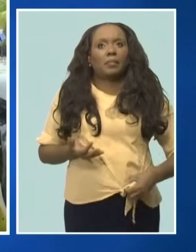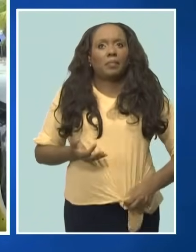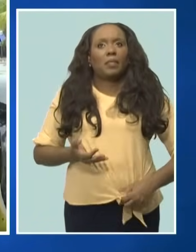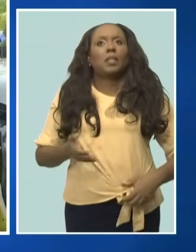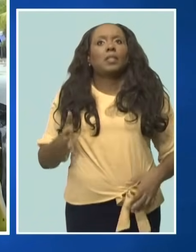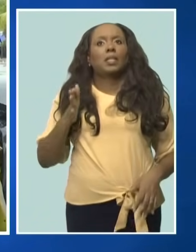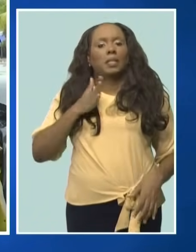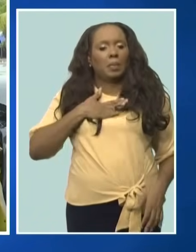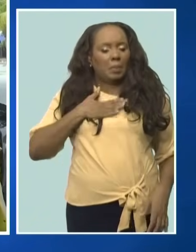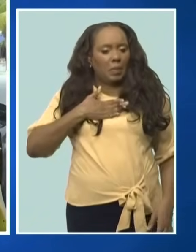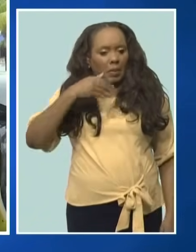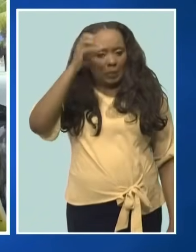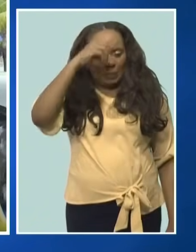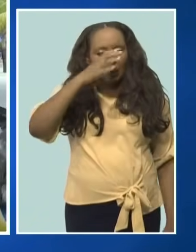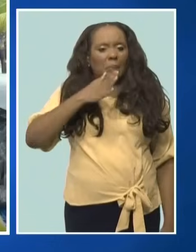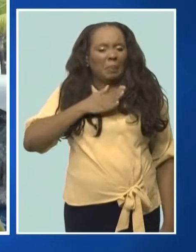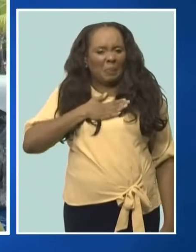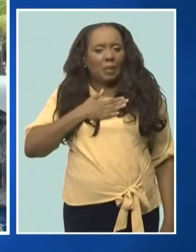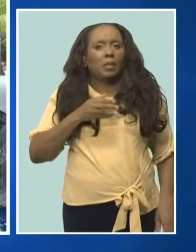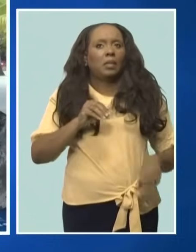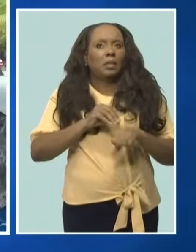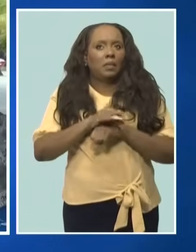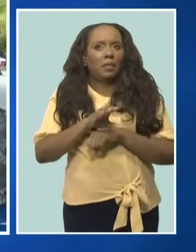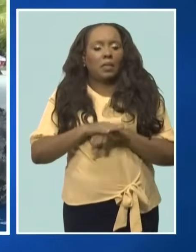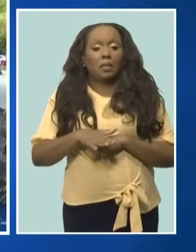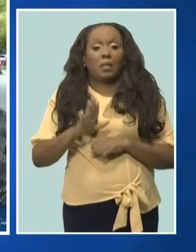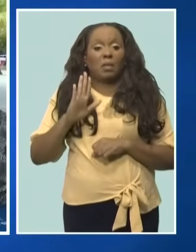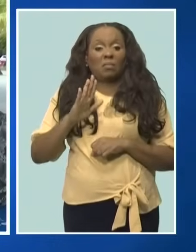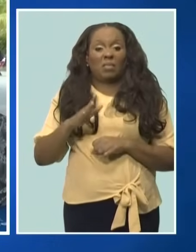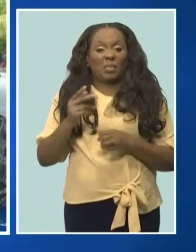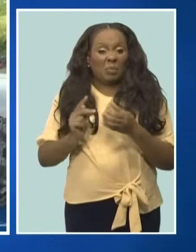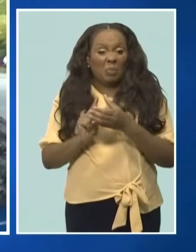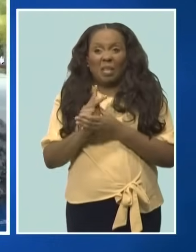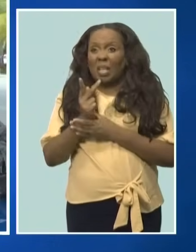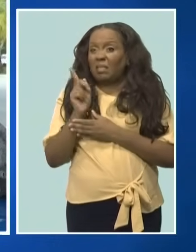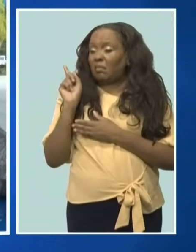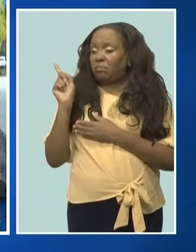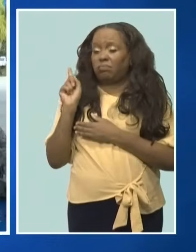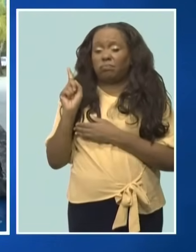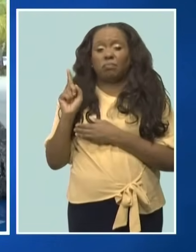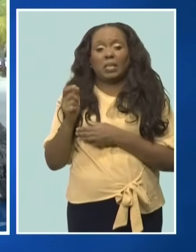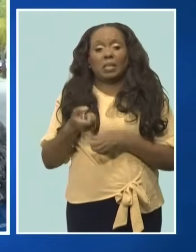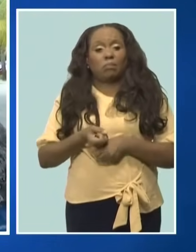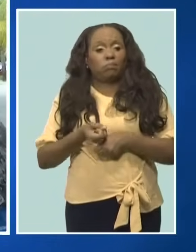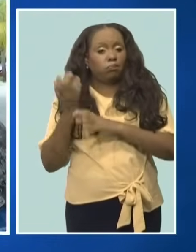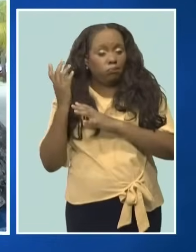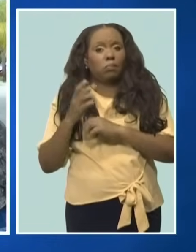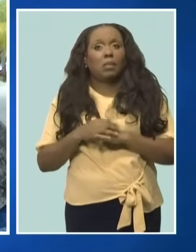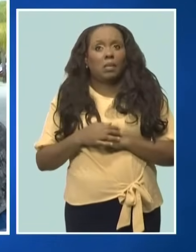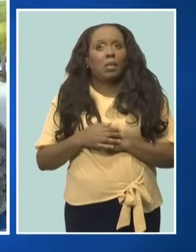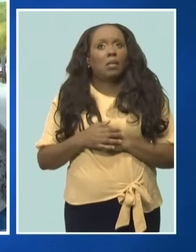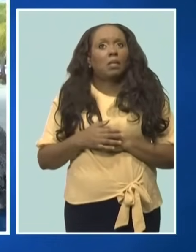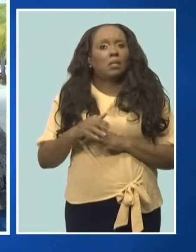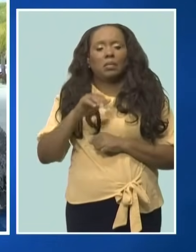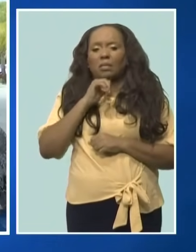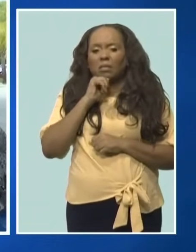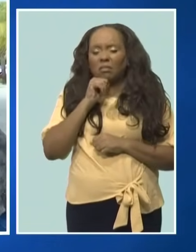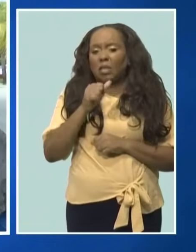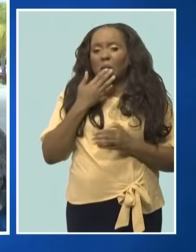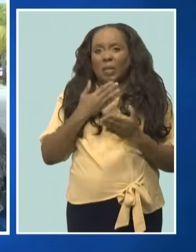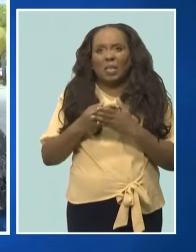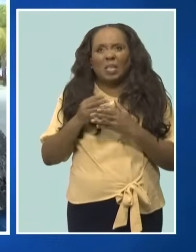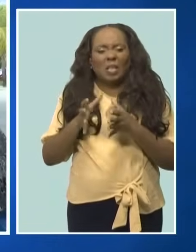this is mine, right? It's to get rid of these plants and get something that not conducive to breeding mosquitoes in